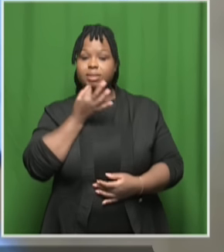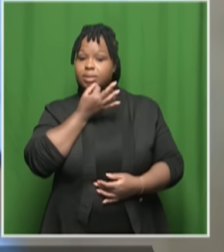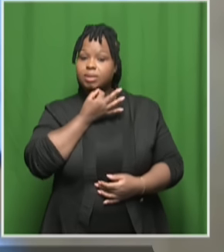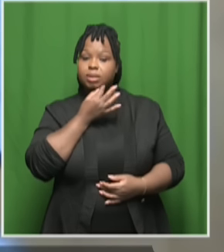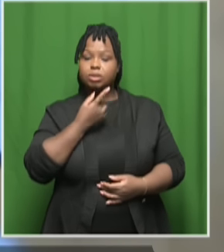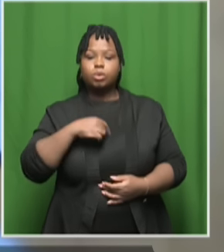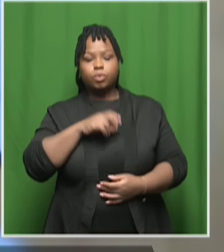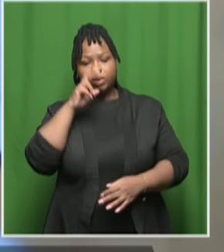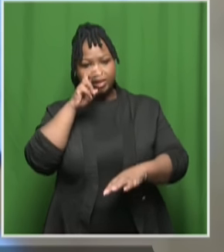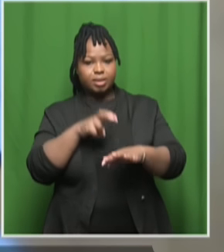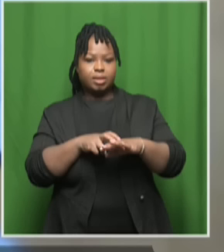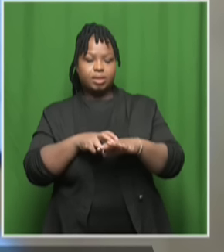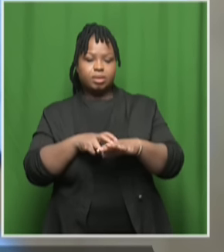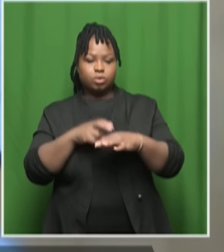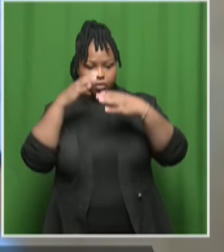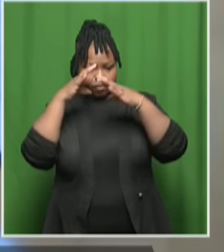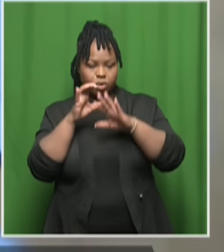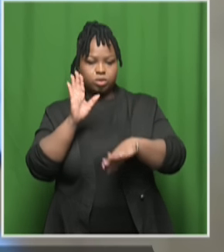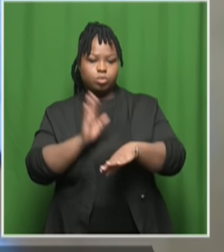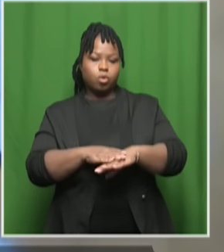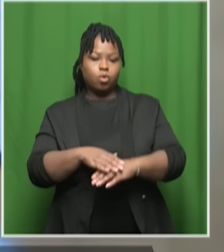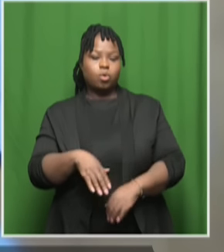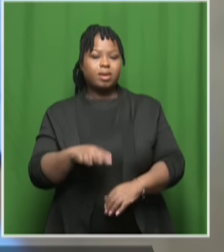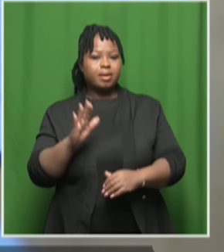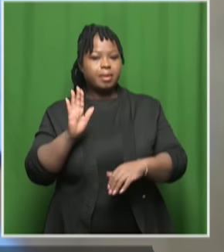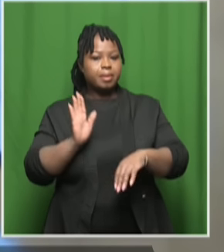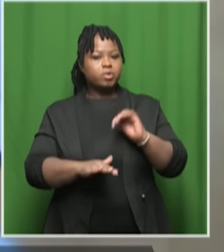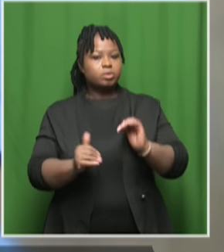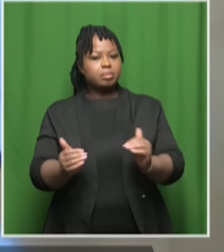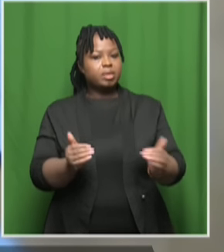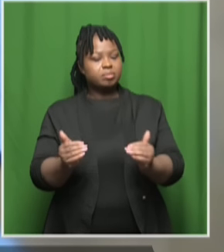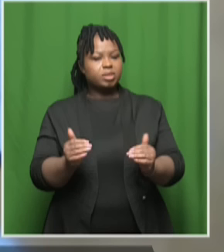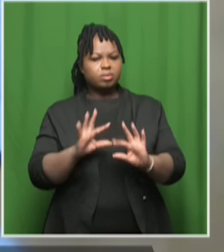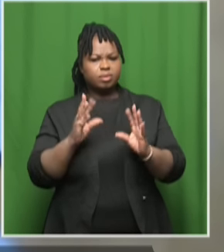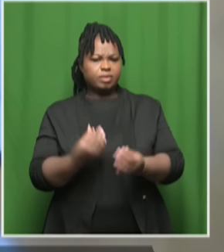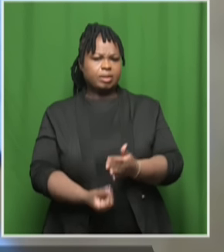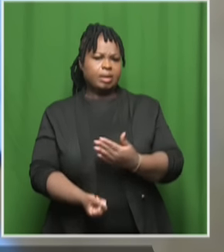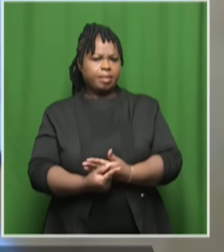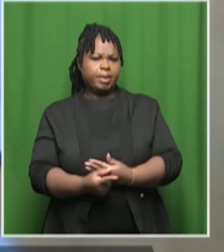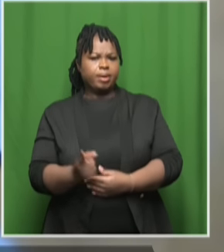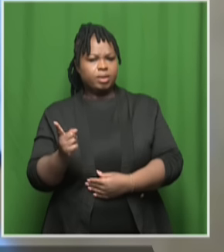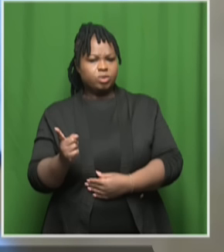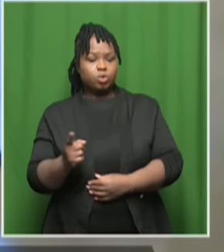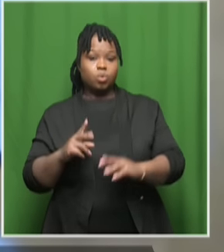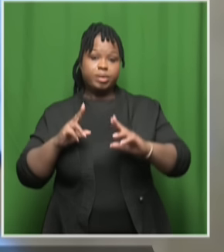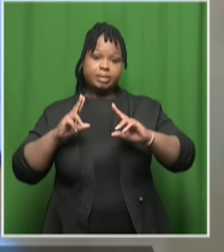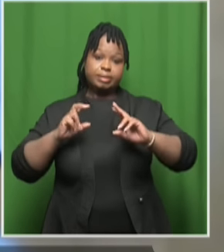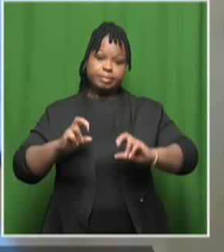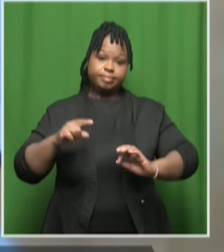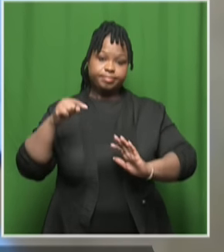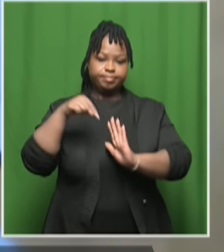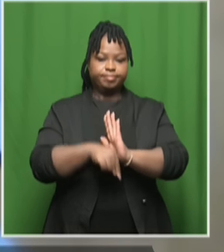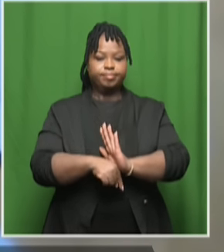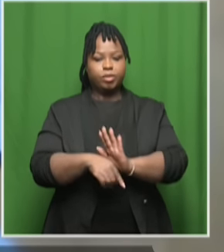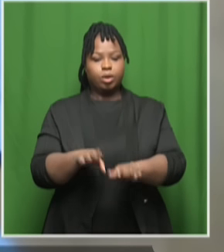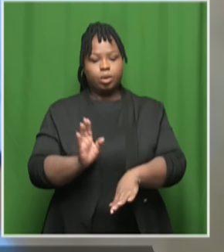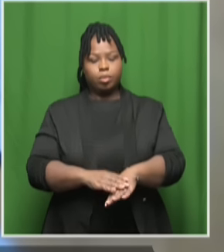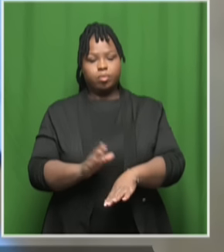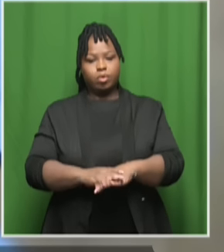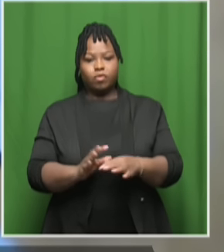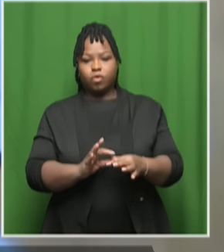to focus on consequence management, what happened, doing a full investigation in terms of